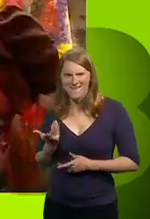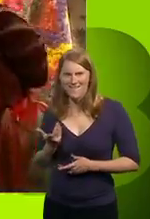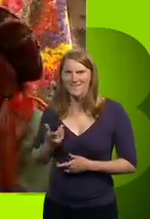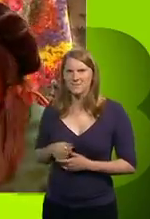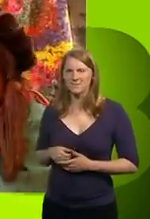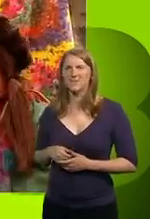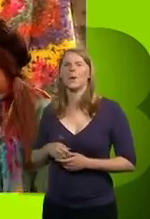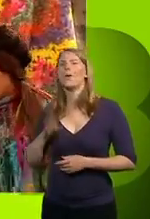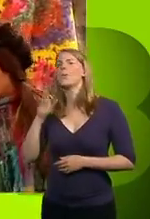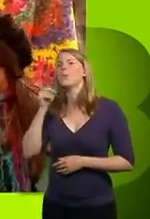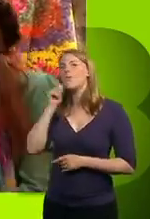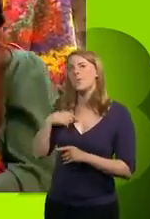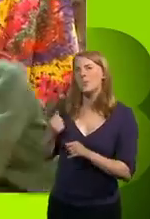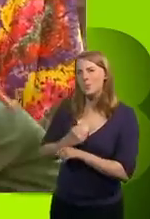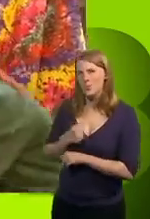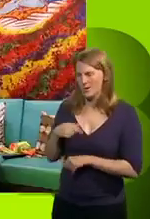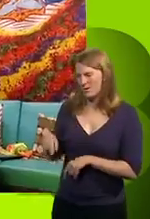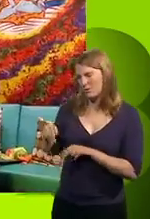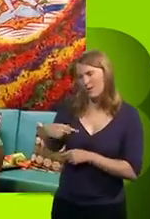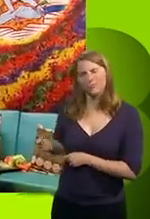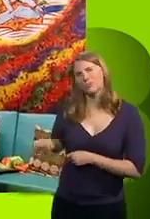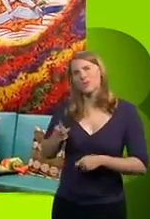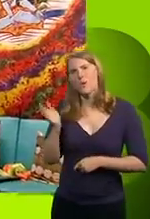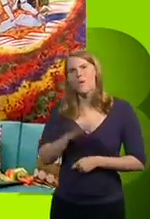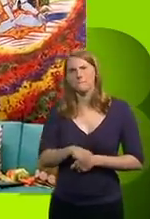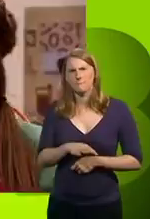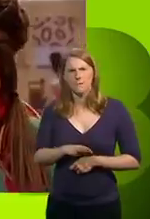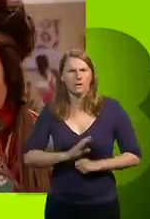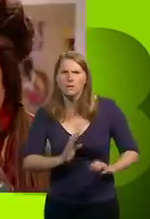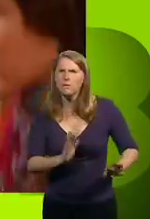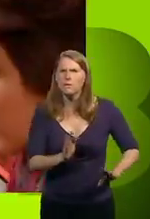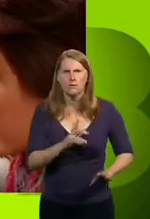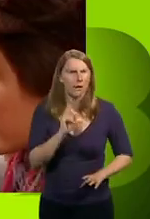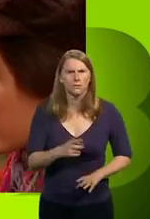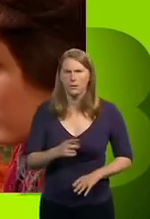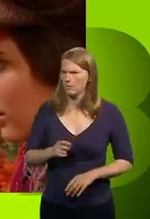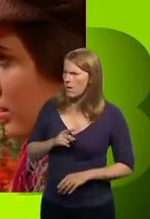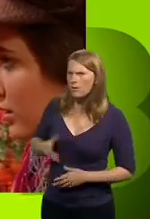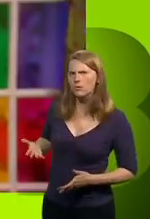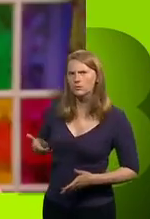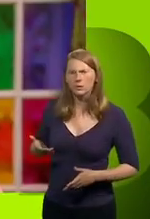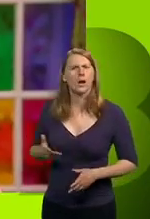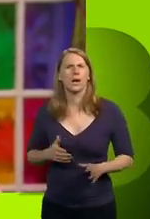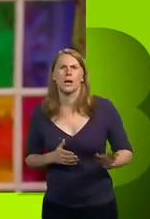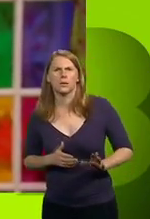going to do? I'm going to bring you home with me. Yes, I am. No. You can't have him. Why not? Yeah, Dani, why not?